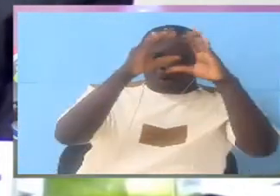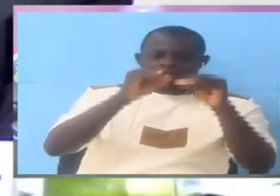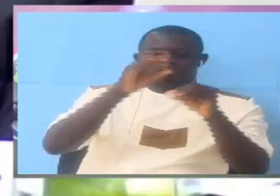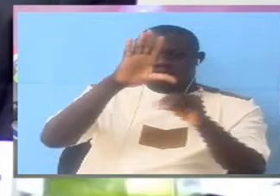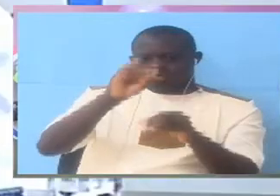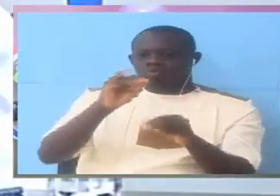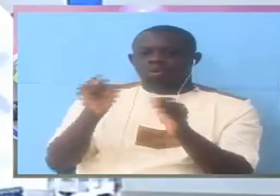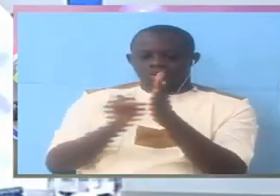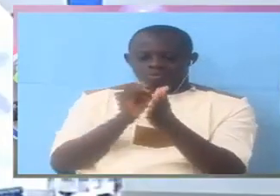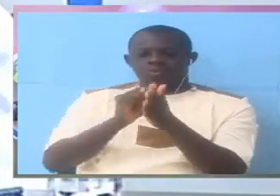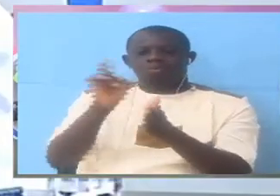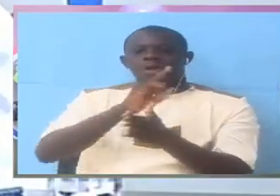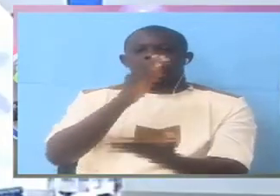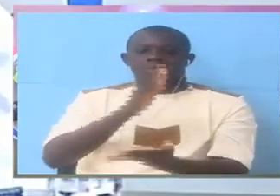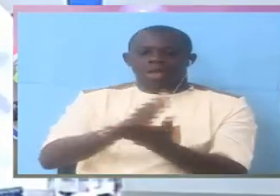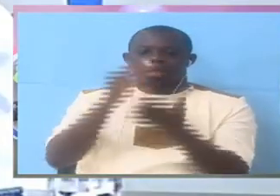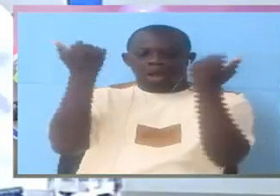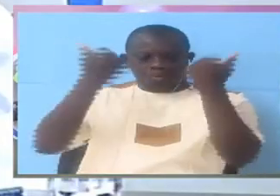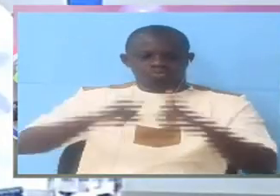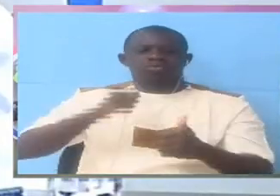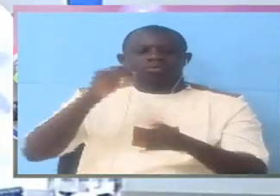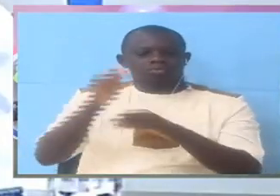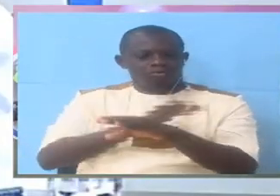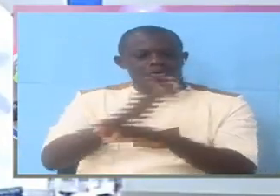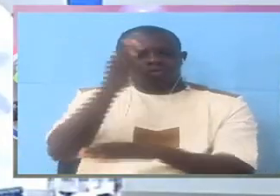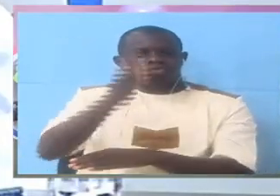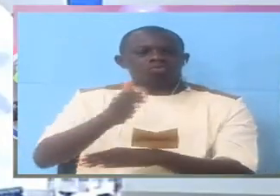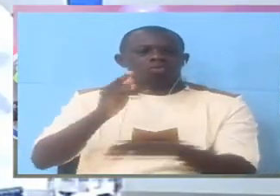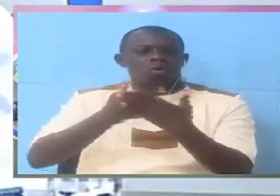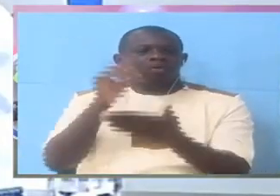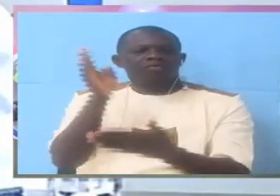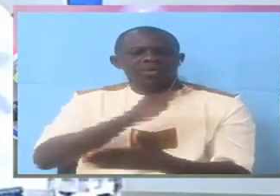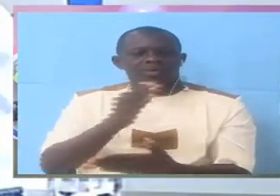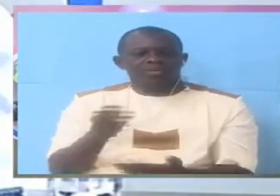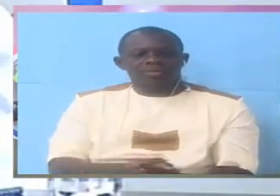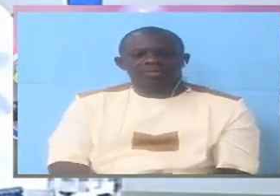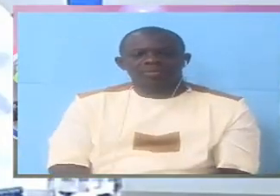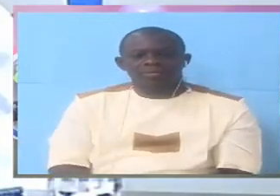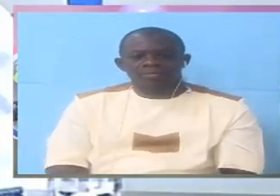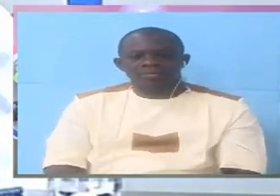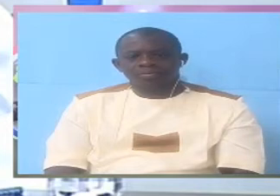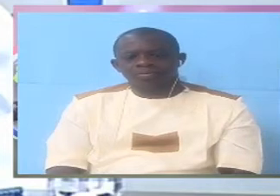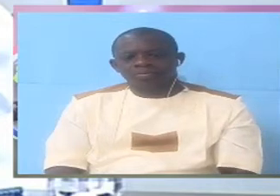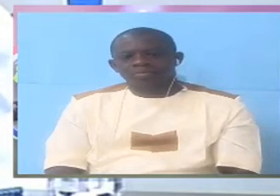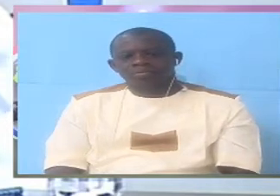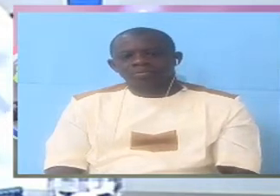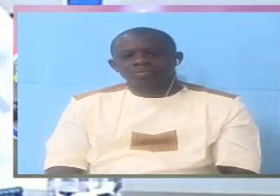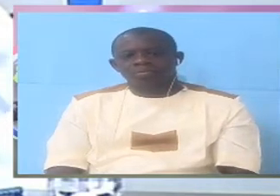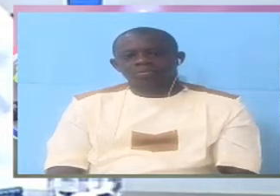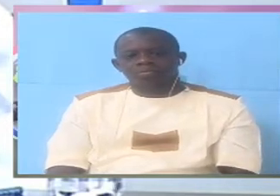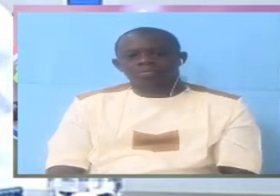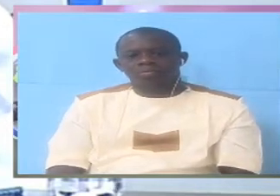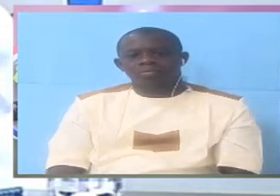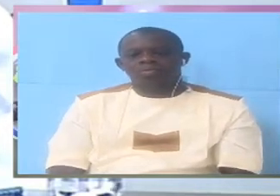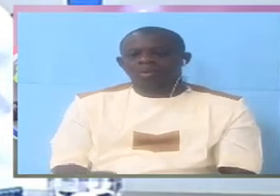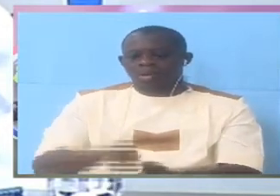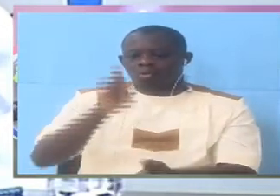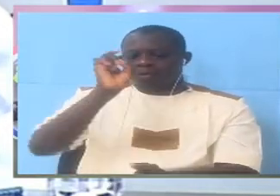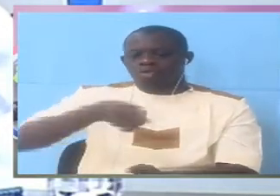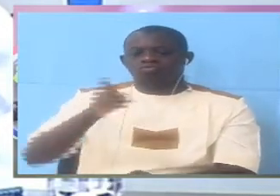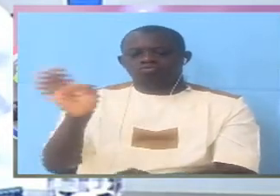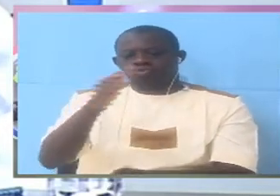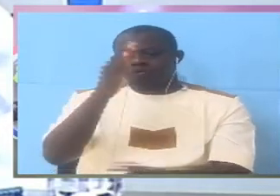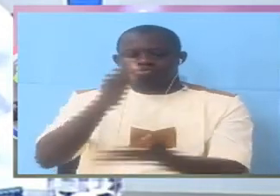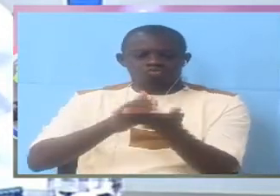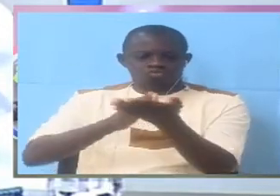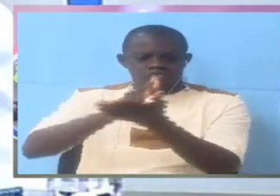happen. True or false? There's something to be busy, yes. Exactly. Okay. It must go through the DG, please. It